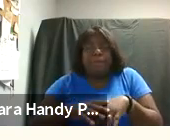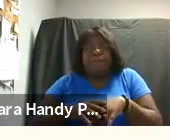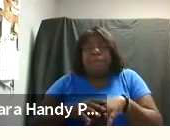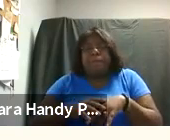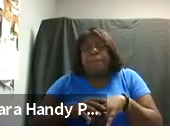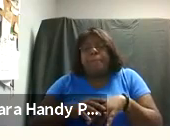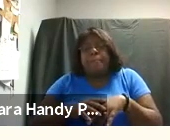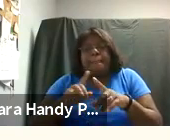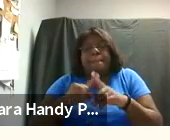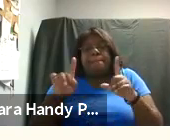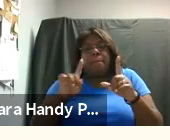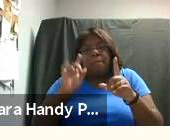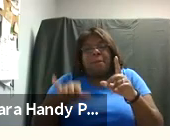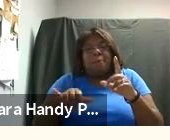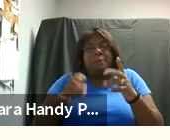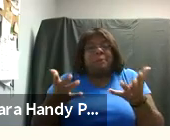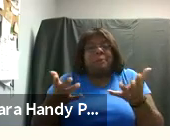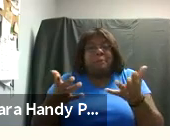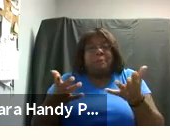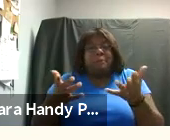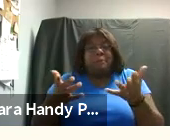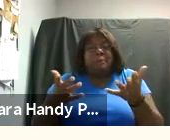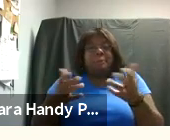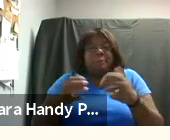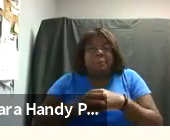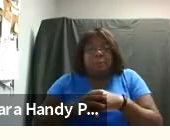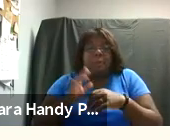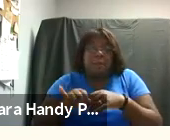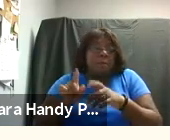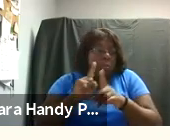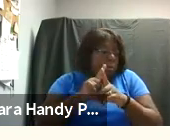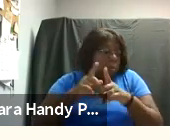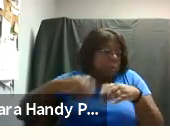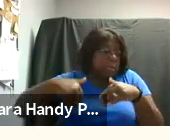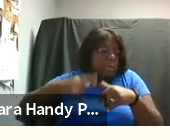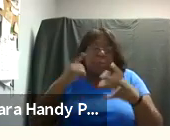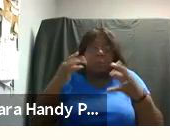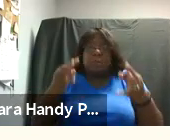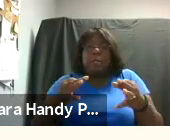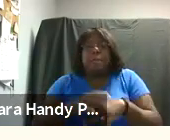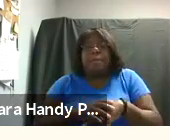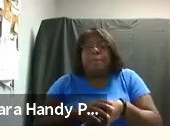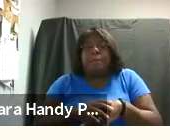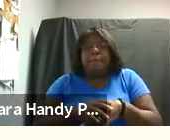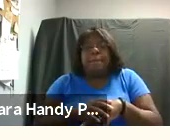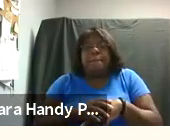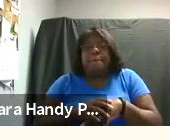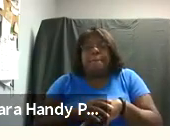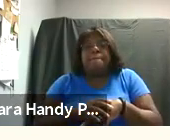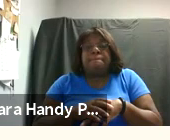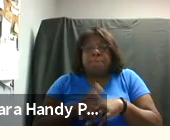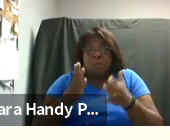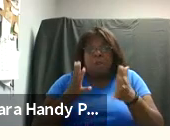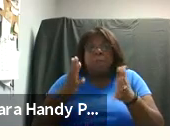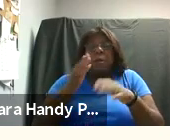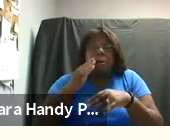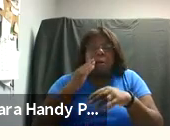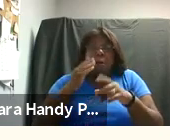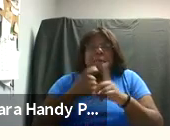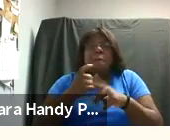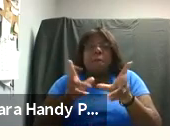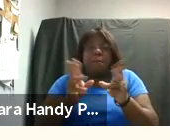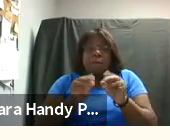that too is still up in the air. You probably know from the meetings that Donna's been